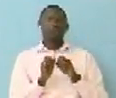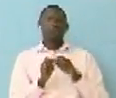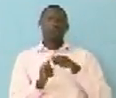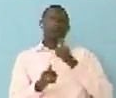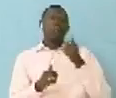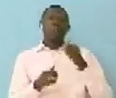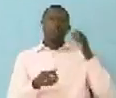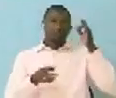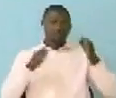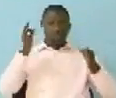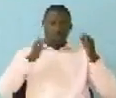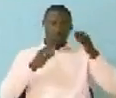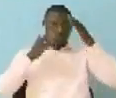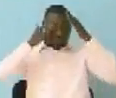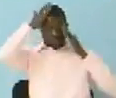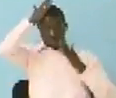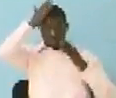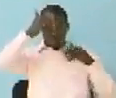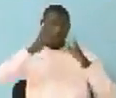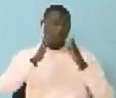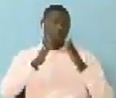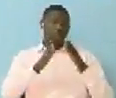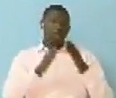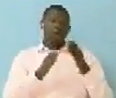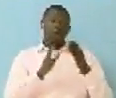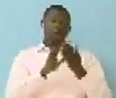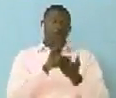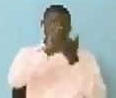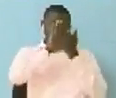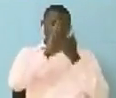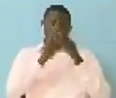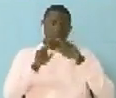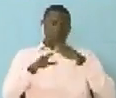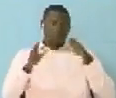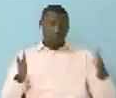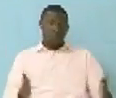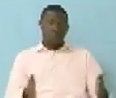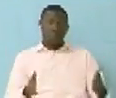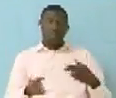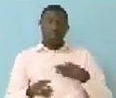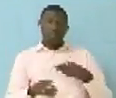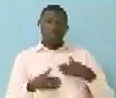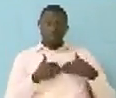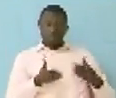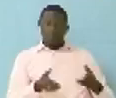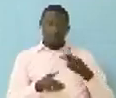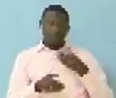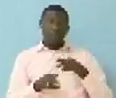the court martial, before the panel he confessed his involvement, denied at